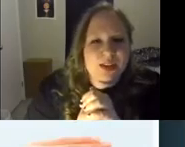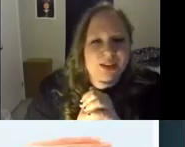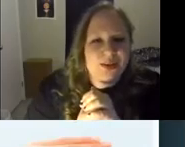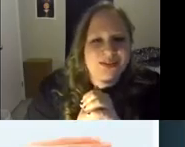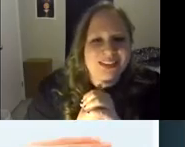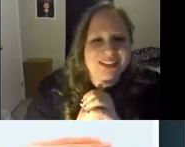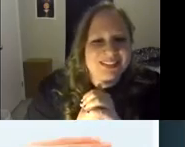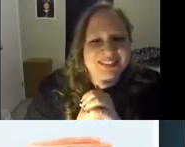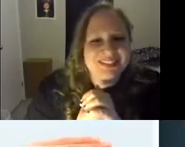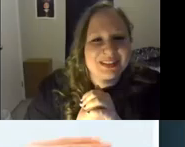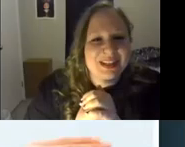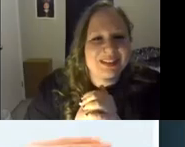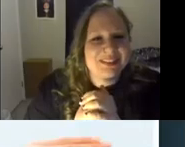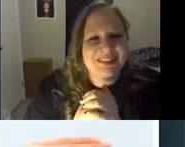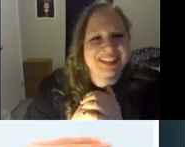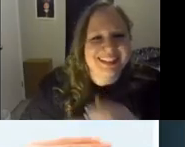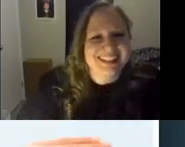Signs you want to know?